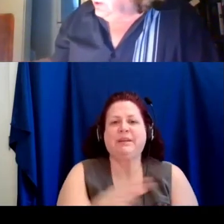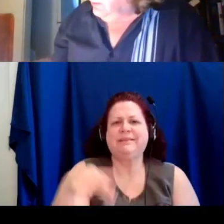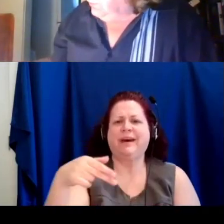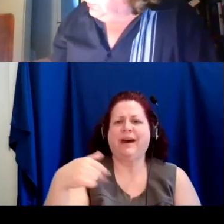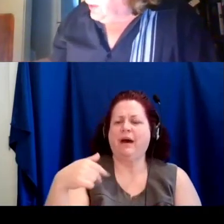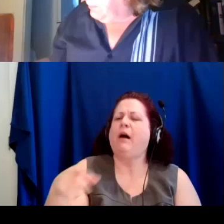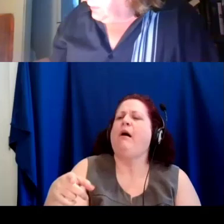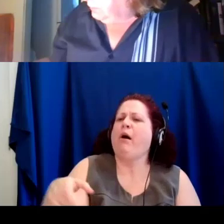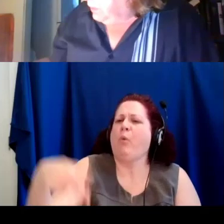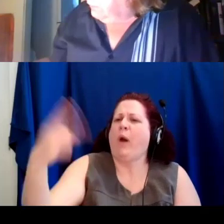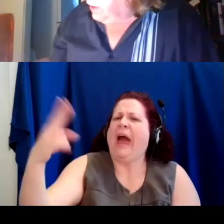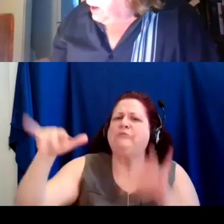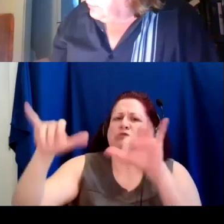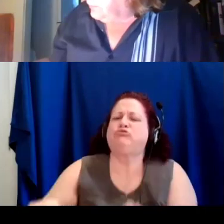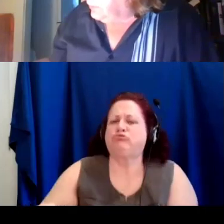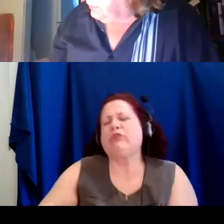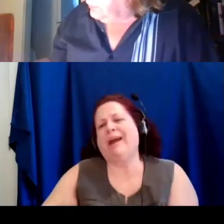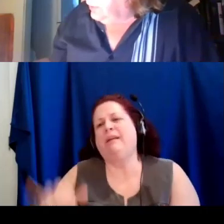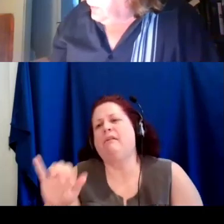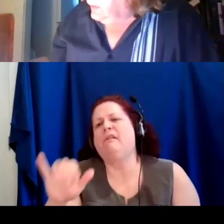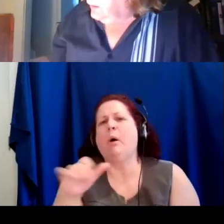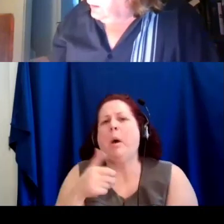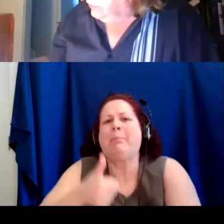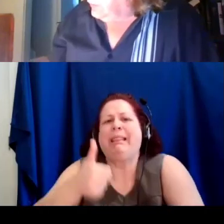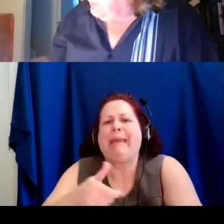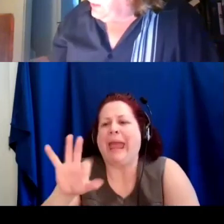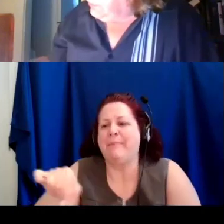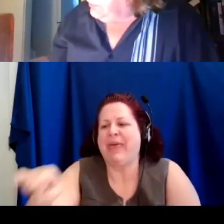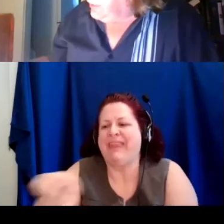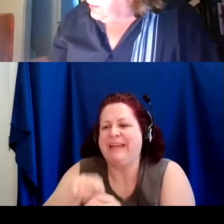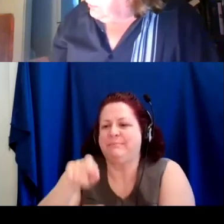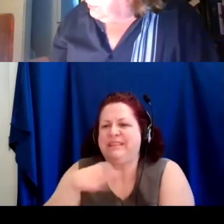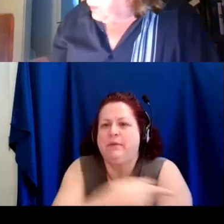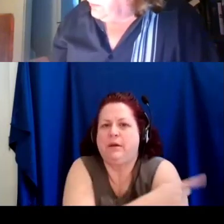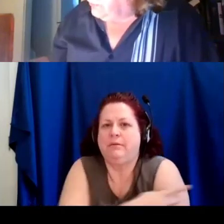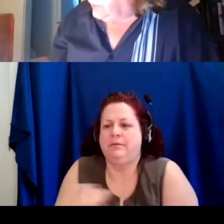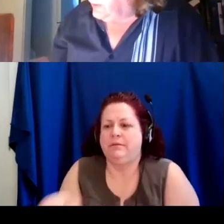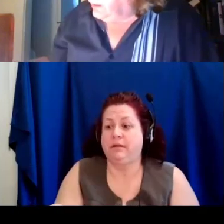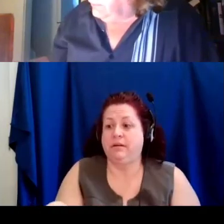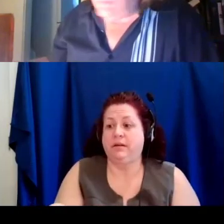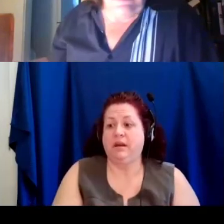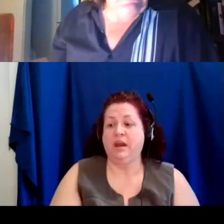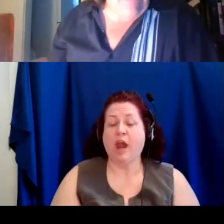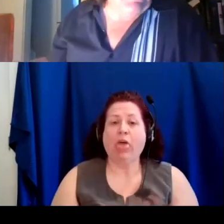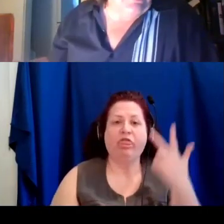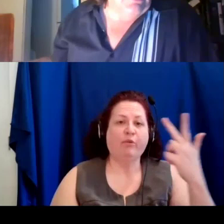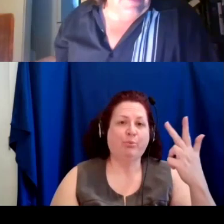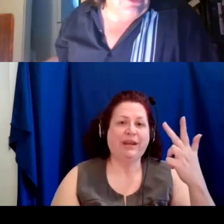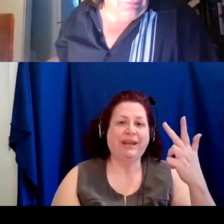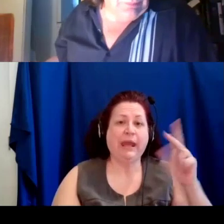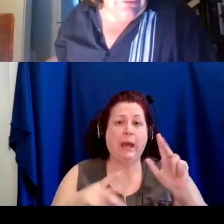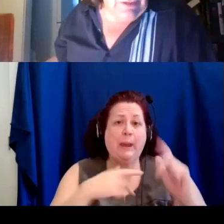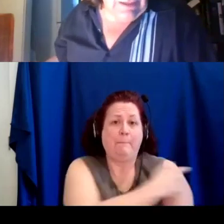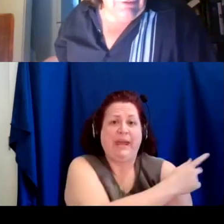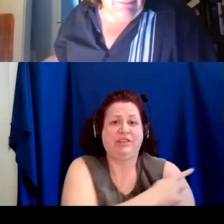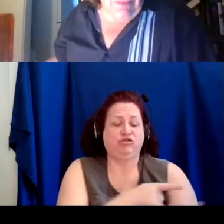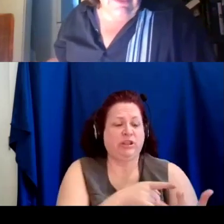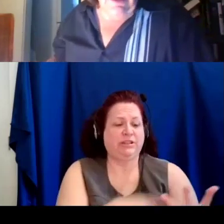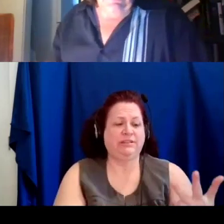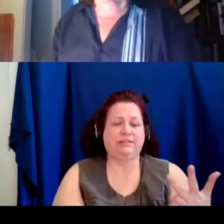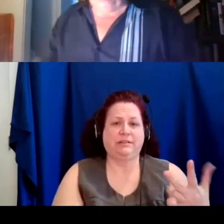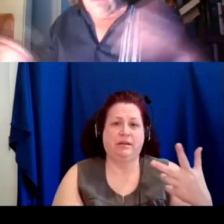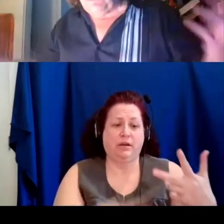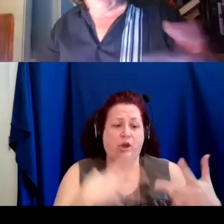patient. For example, at one of the hospitals, 3 patients had 23 of the episodes that took place in a given